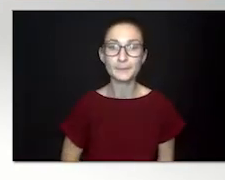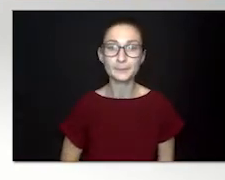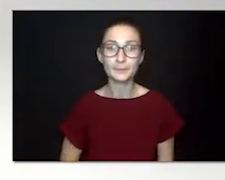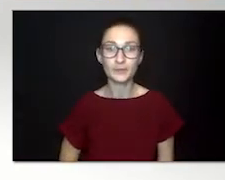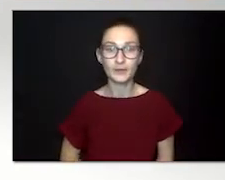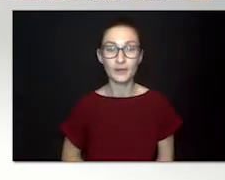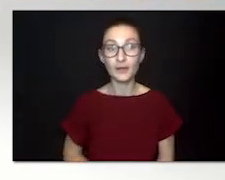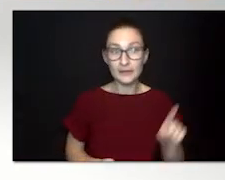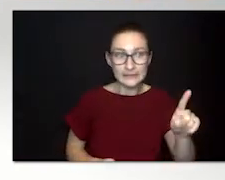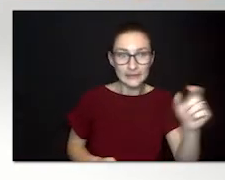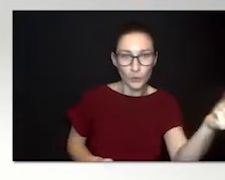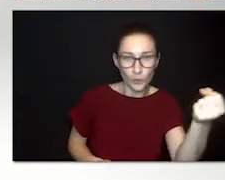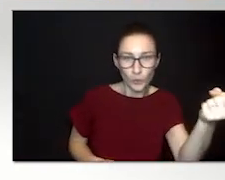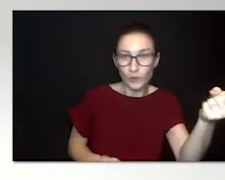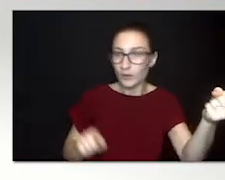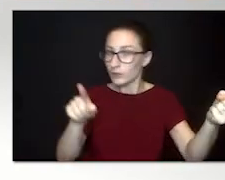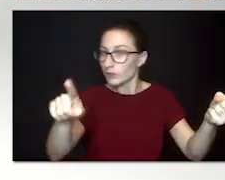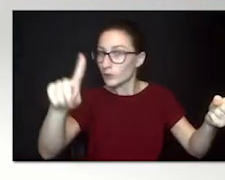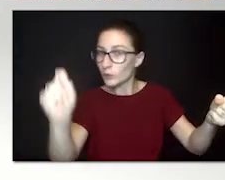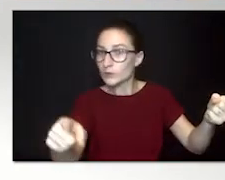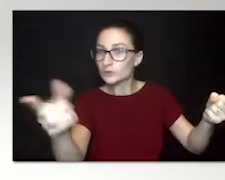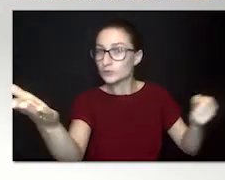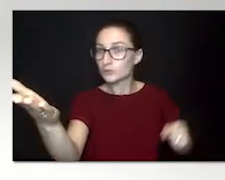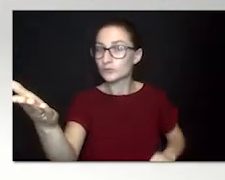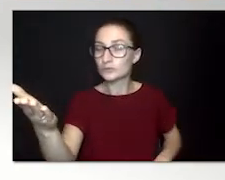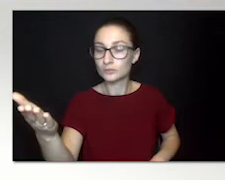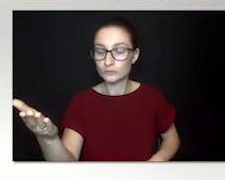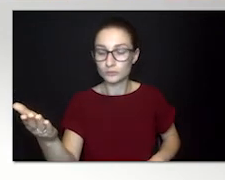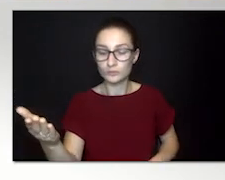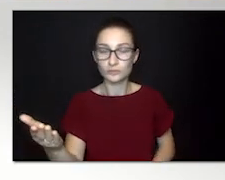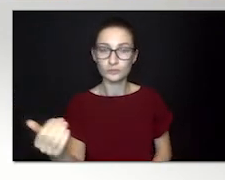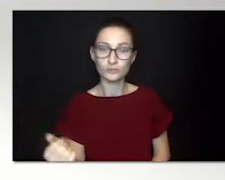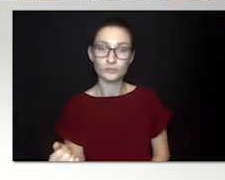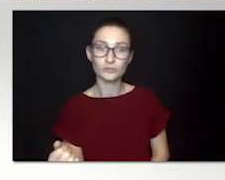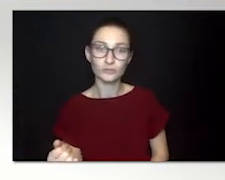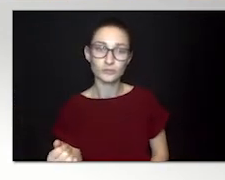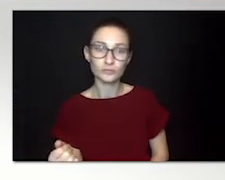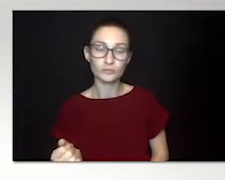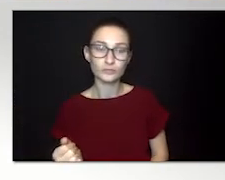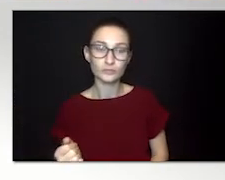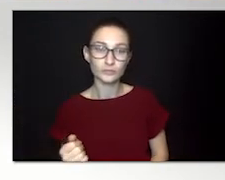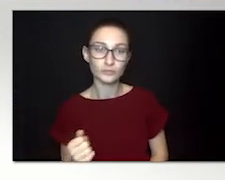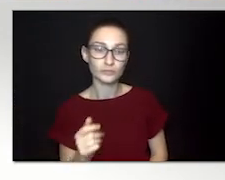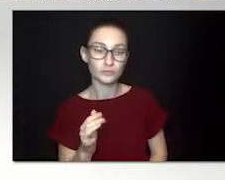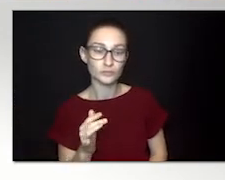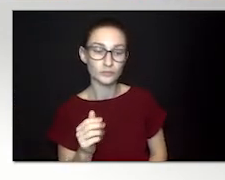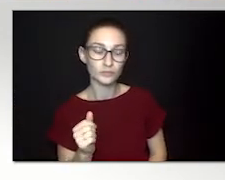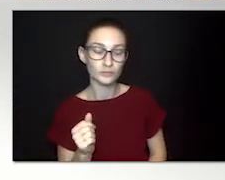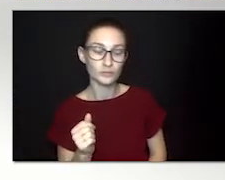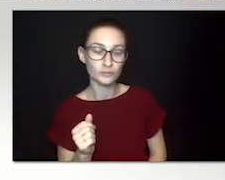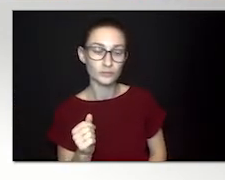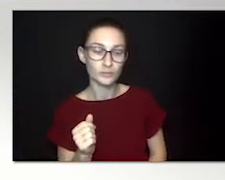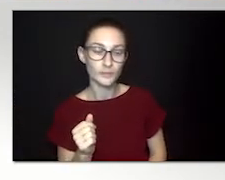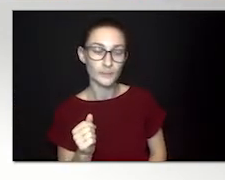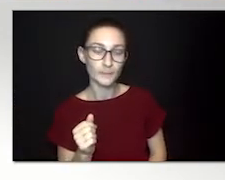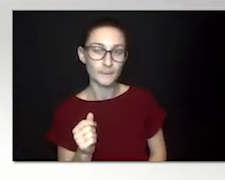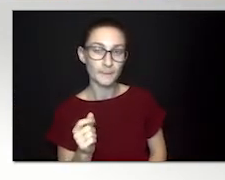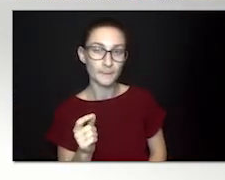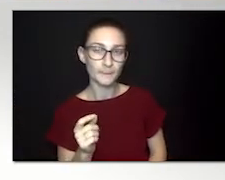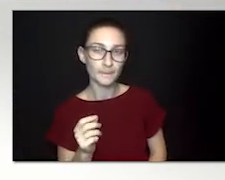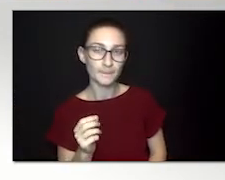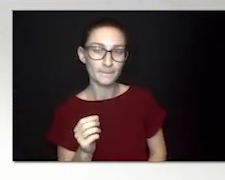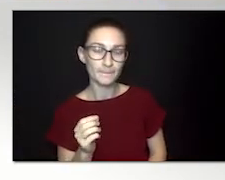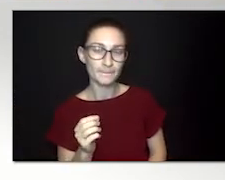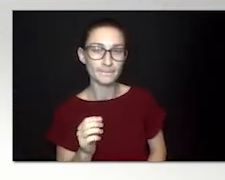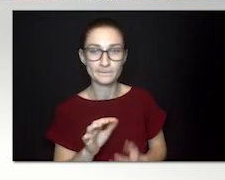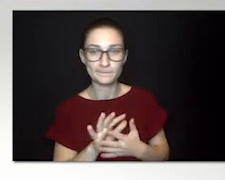if you're, I'll come back to you real quick. Right back there? Yeah, in those cases where there are family